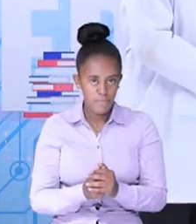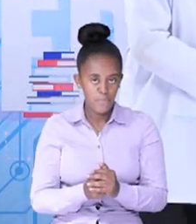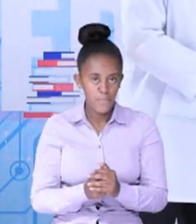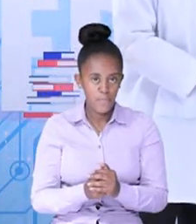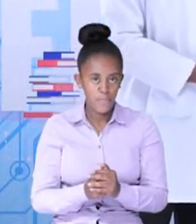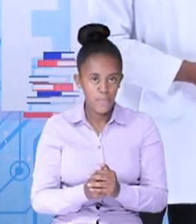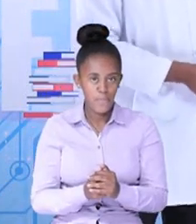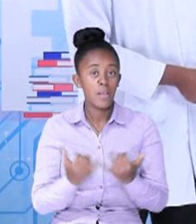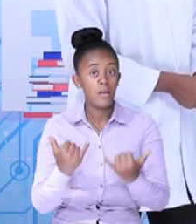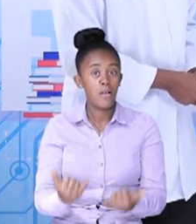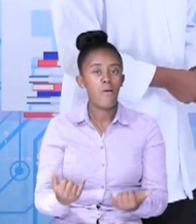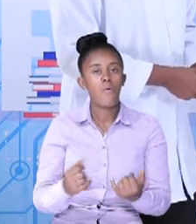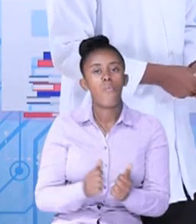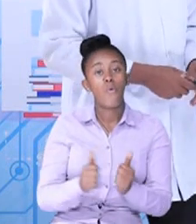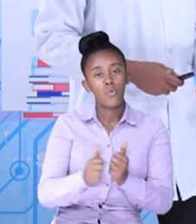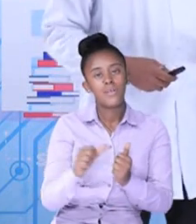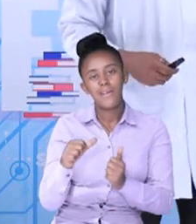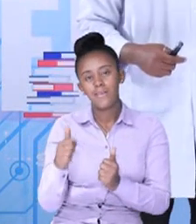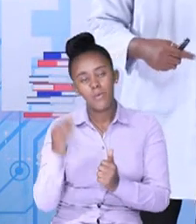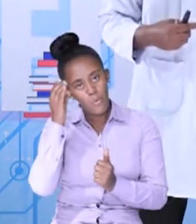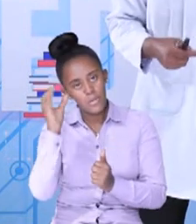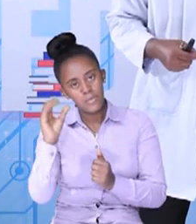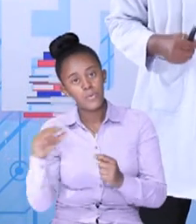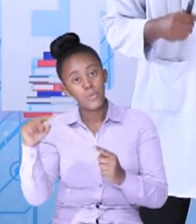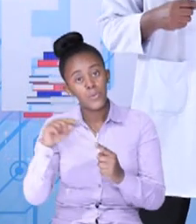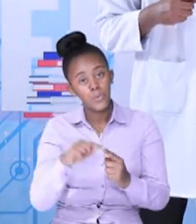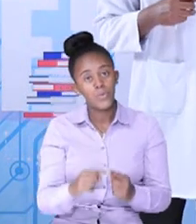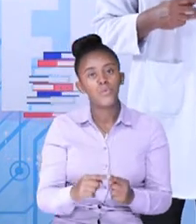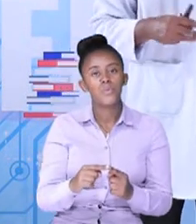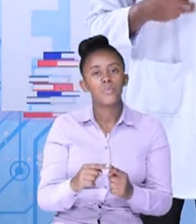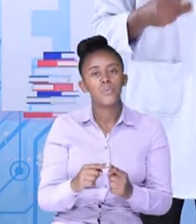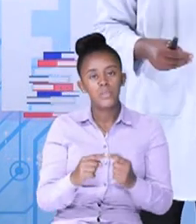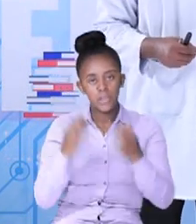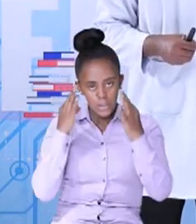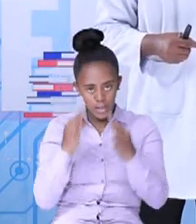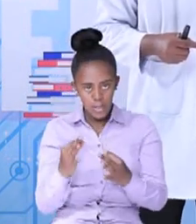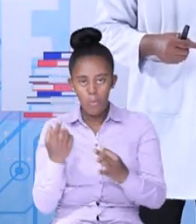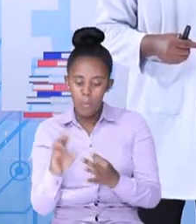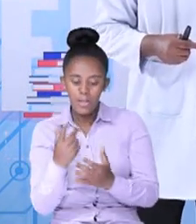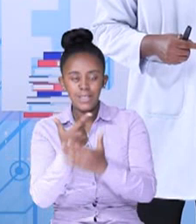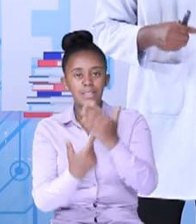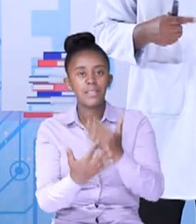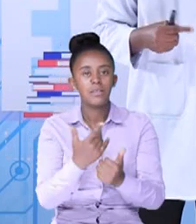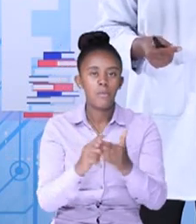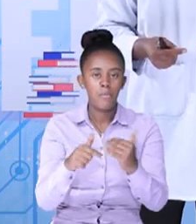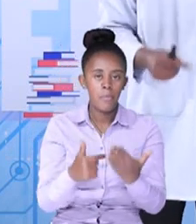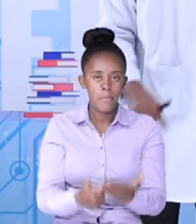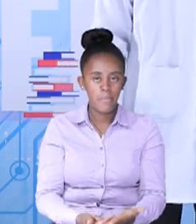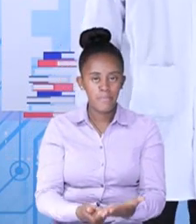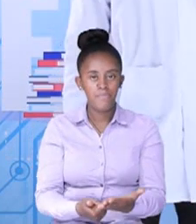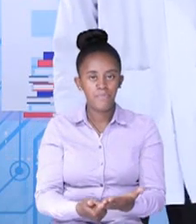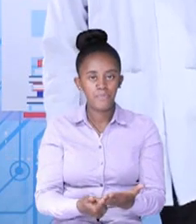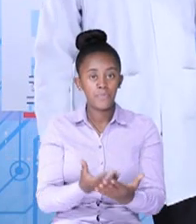Now let's proceed for the other concept. To determine or to discuss about the mass